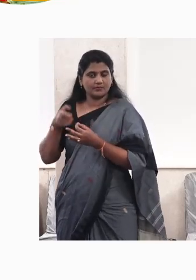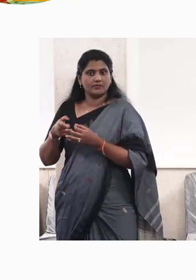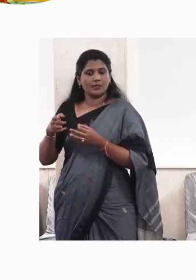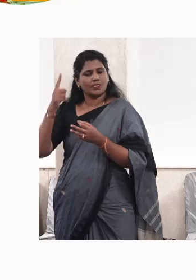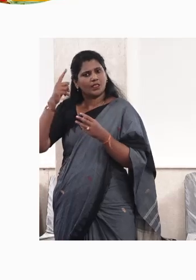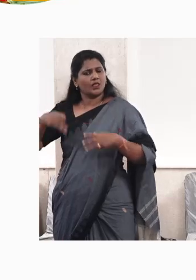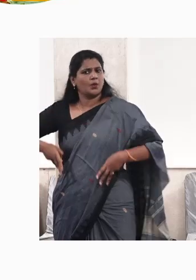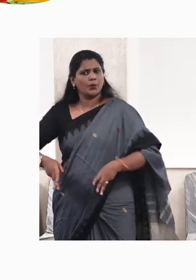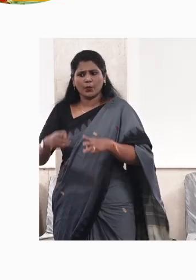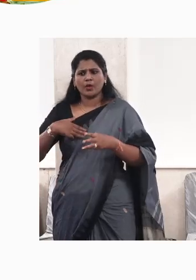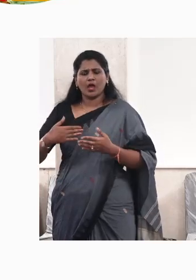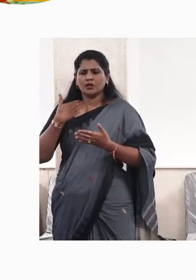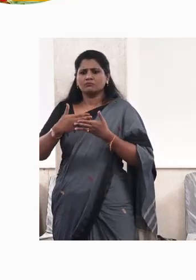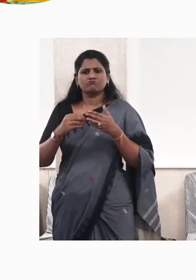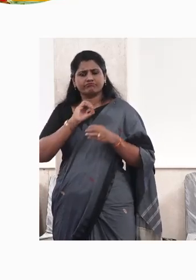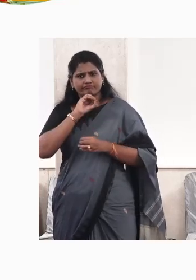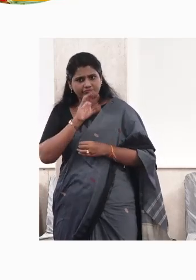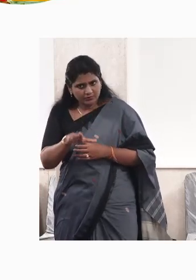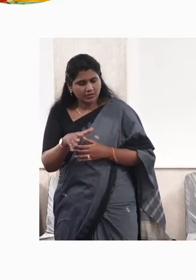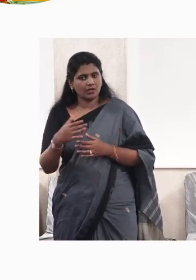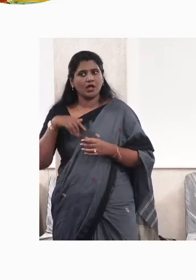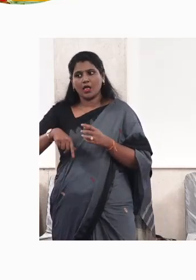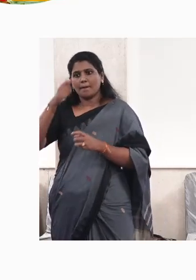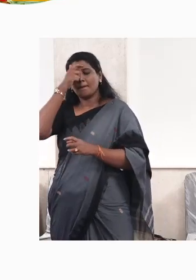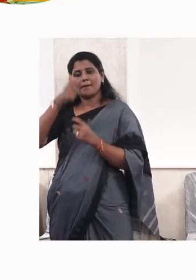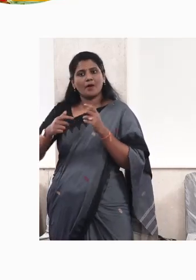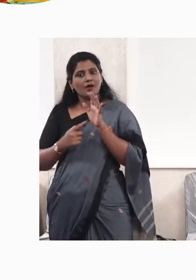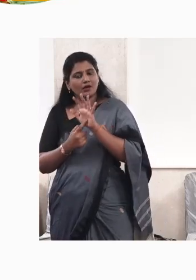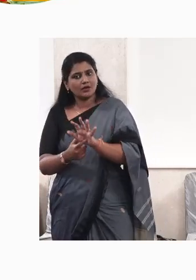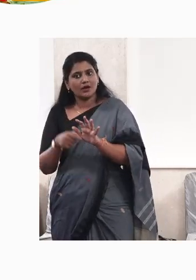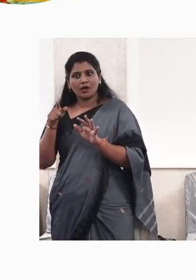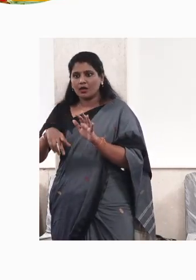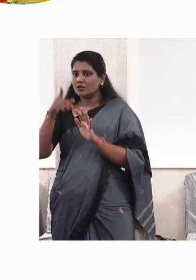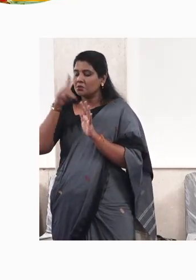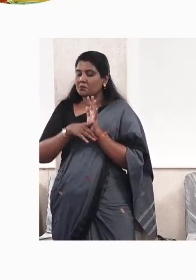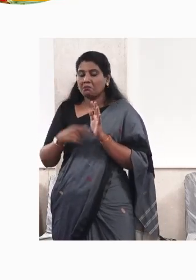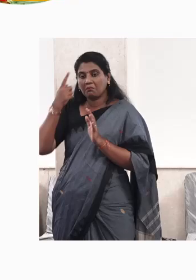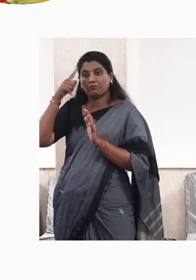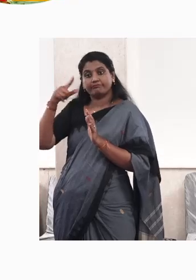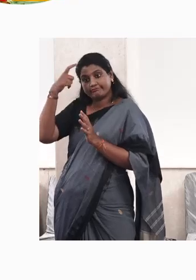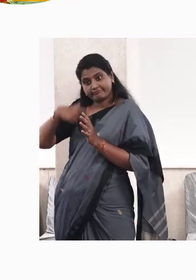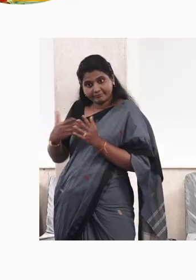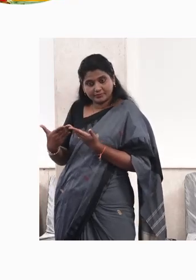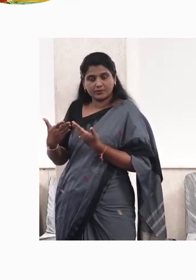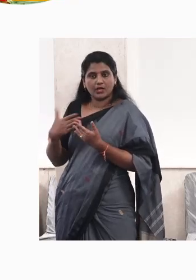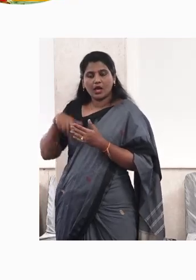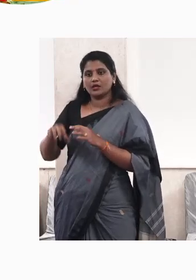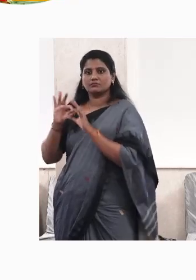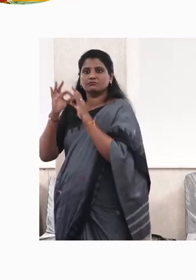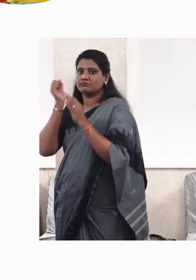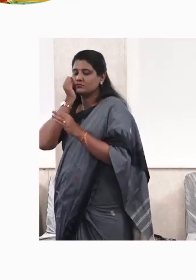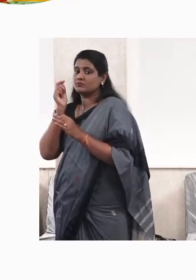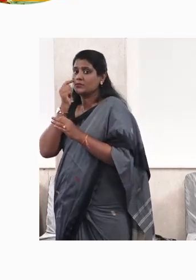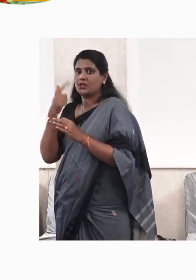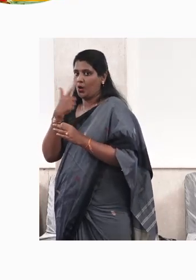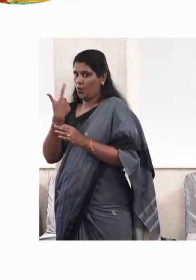the child addressed, the issue, really insight for me and the parent who